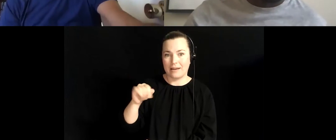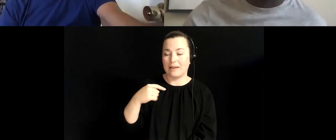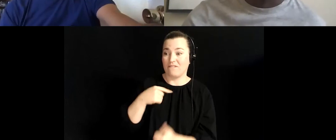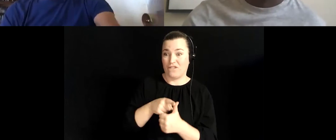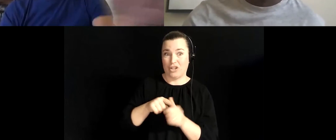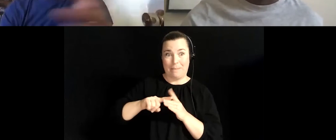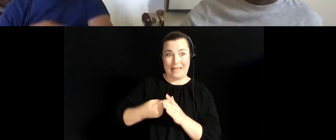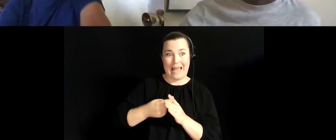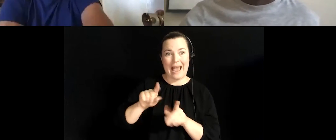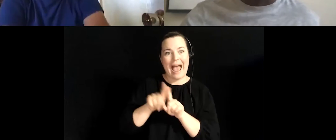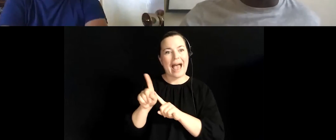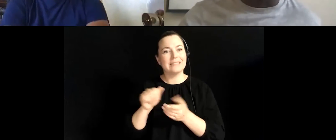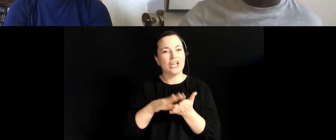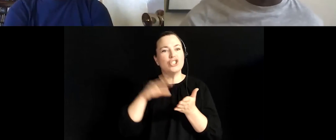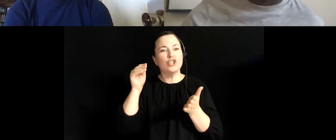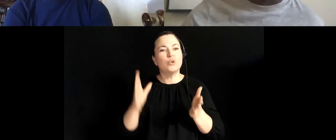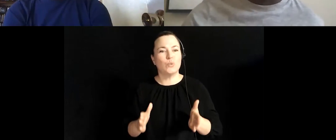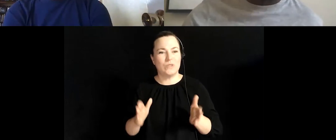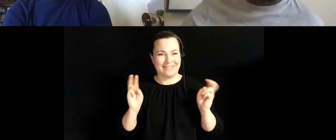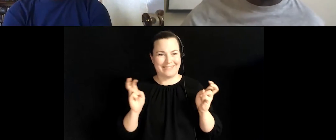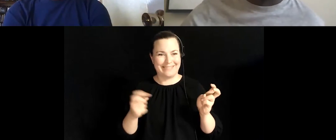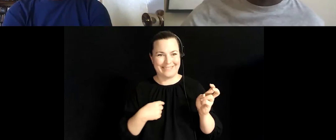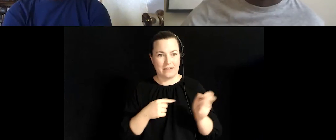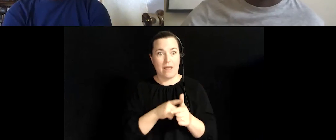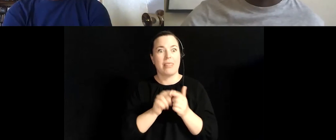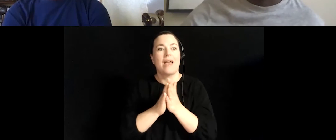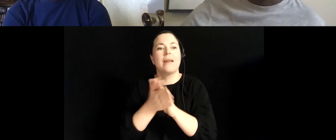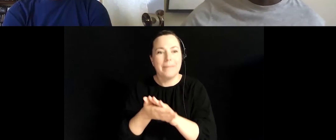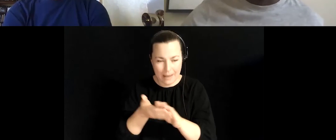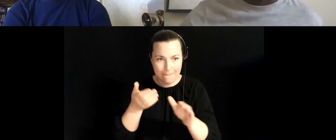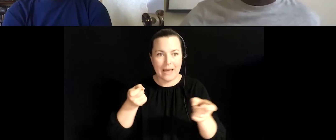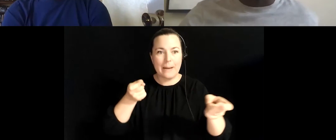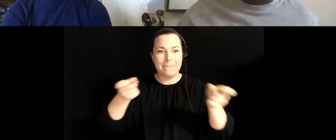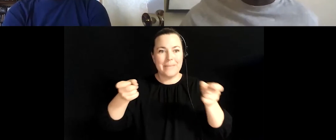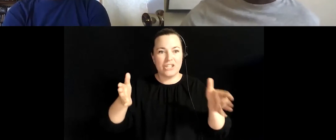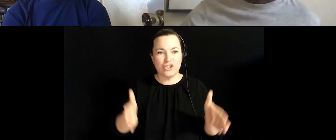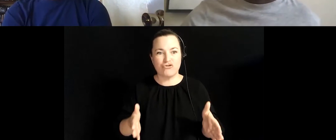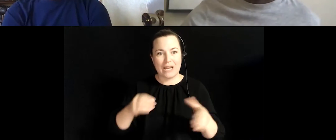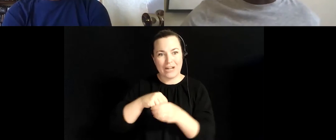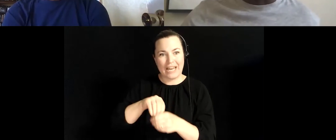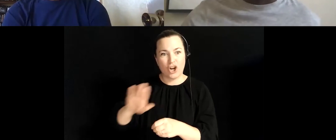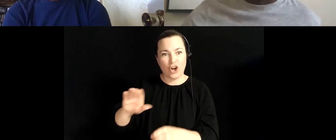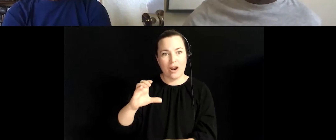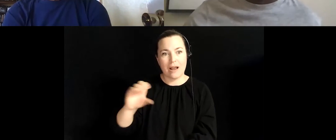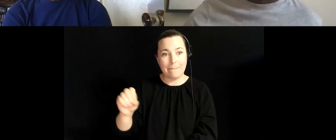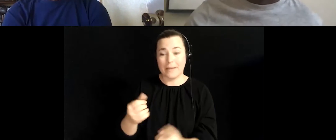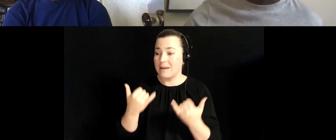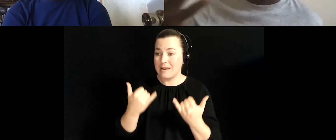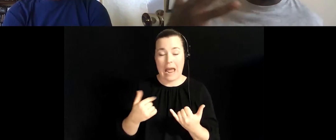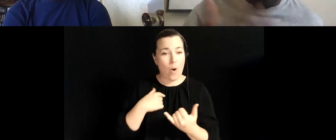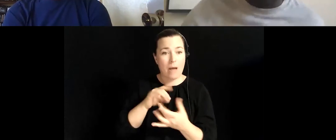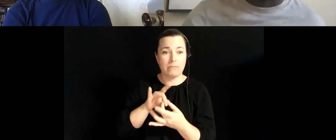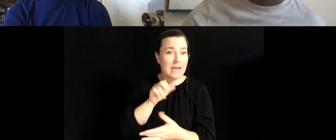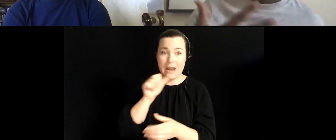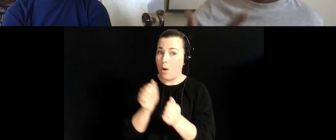in the very beginning, and then I was a administrator of her company, and then I'm now no longer with the company, but I am